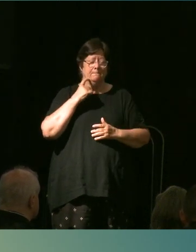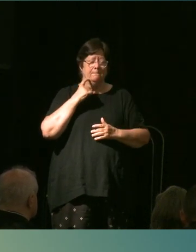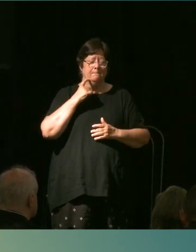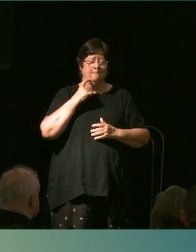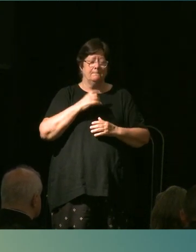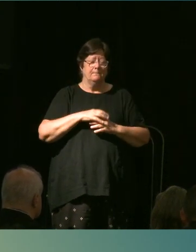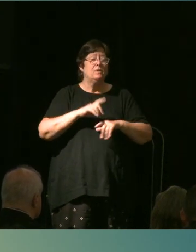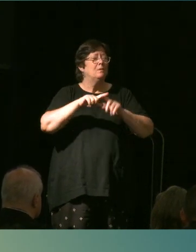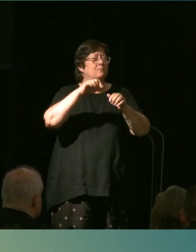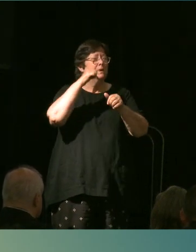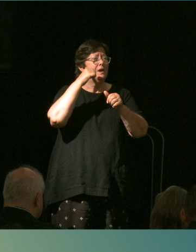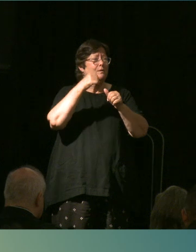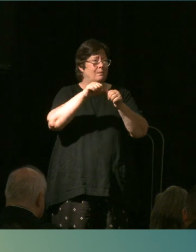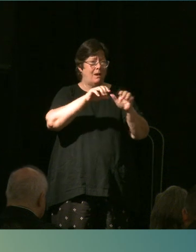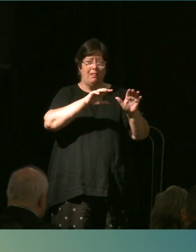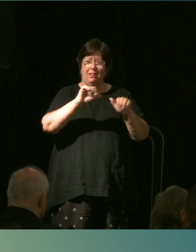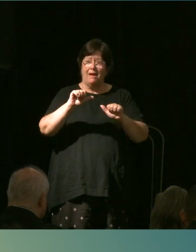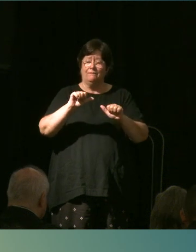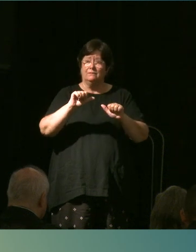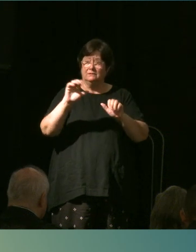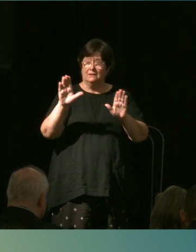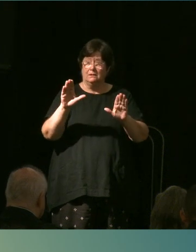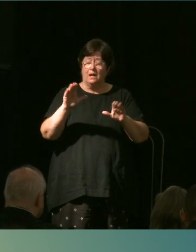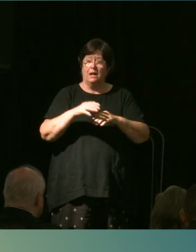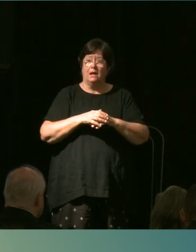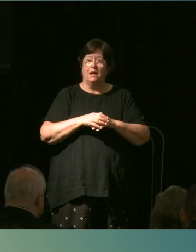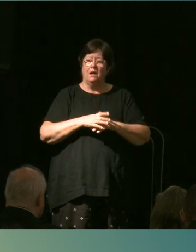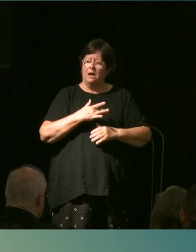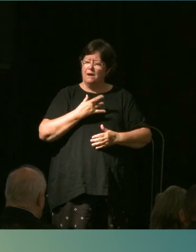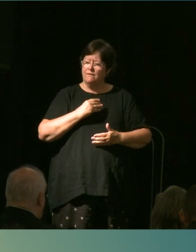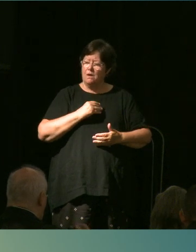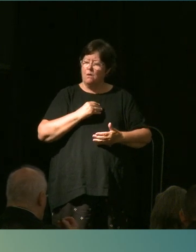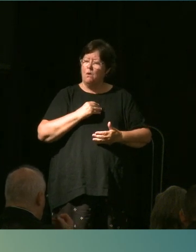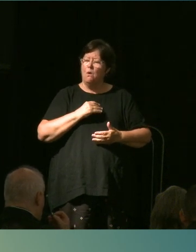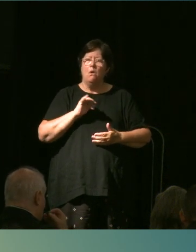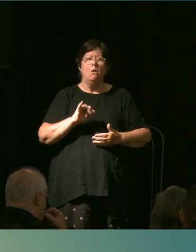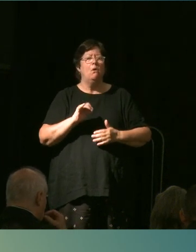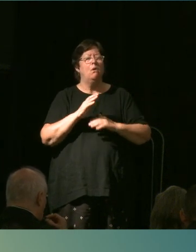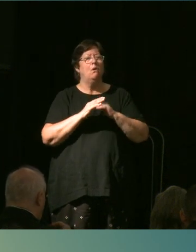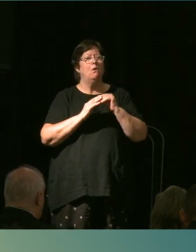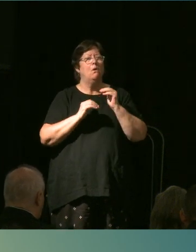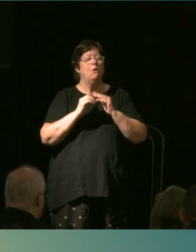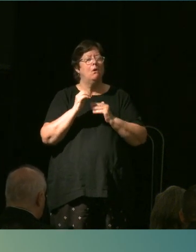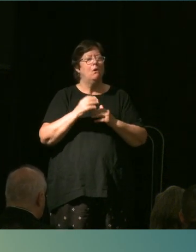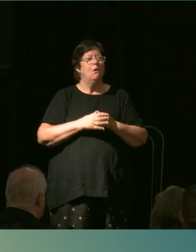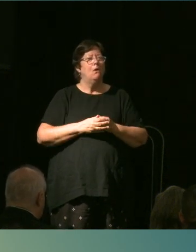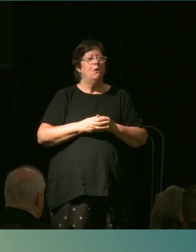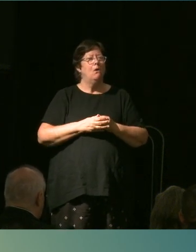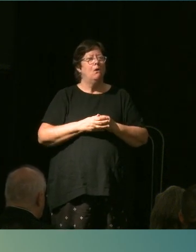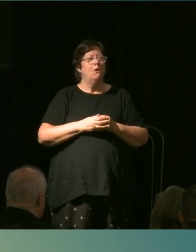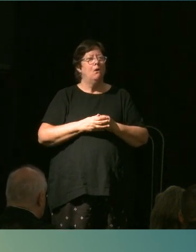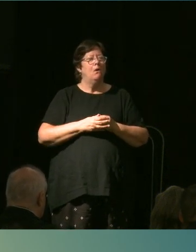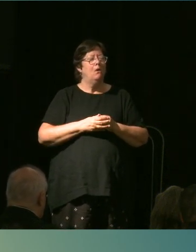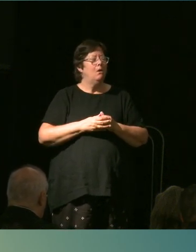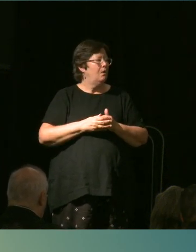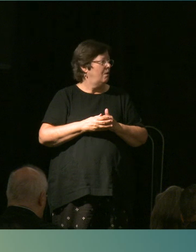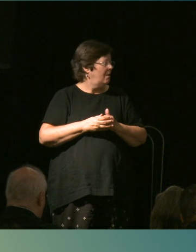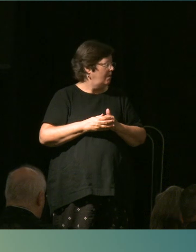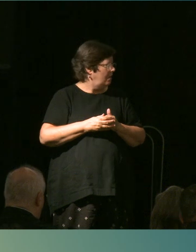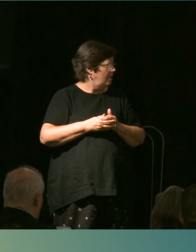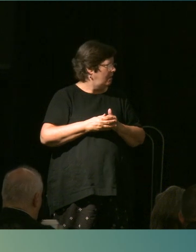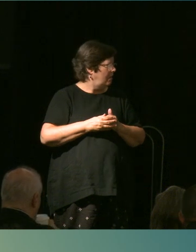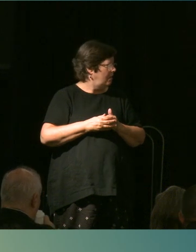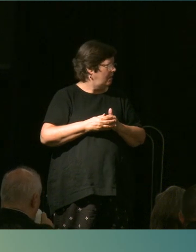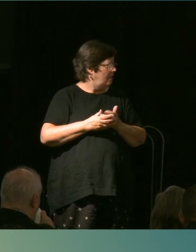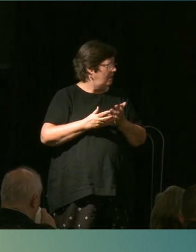But I remember leaving on Sunday with a sense of comfort about the team here and what all